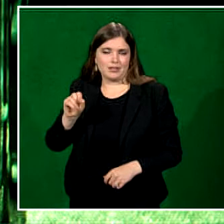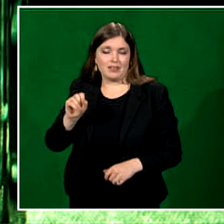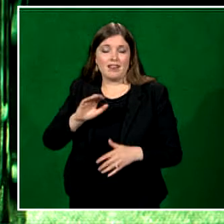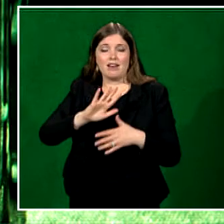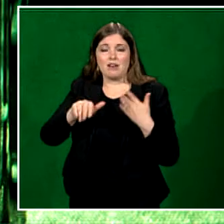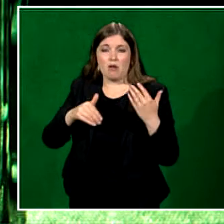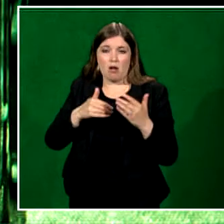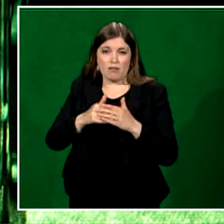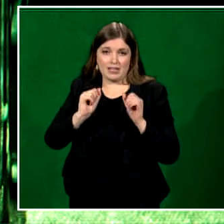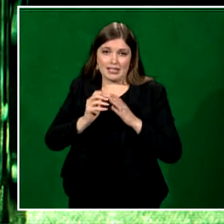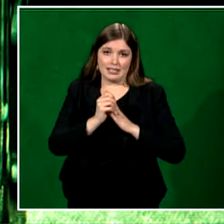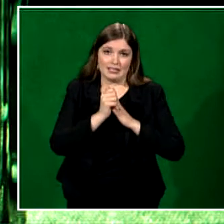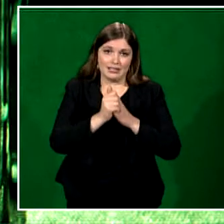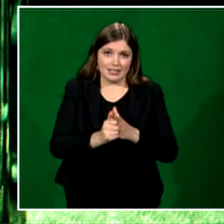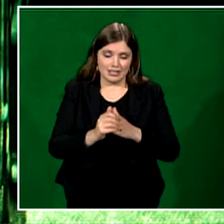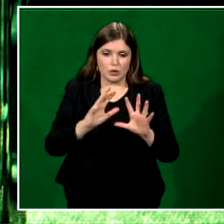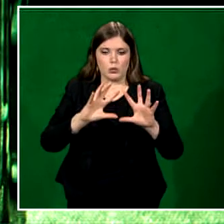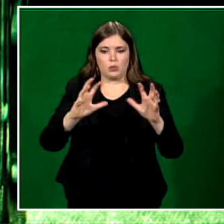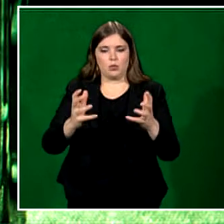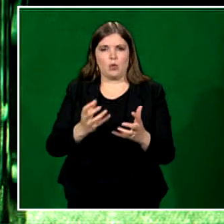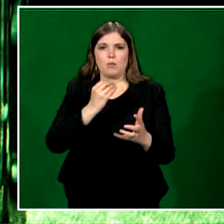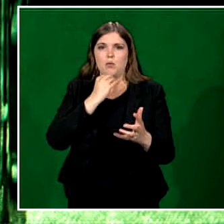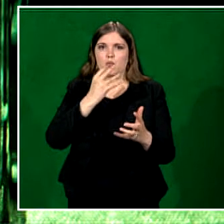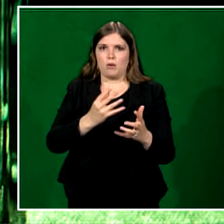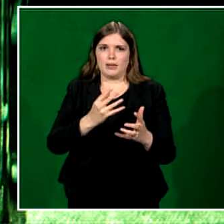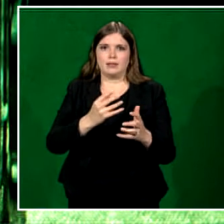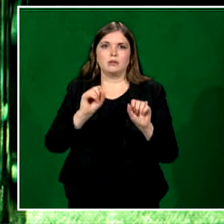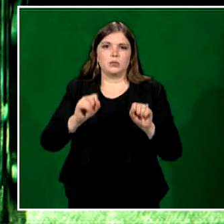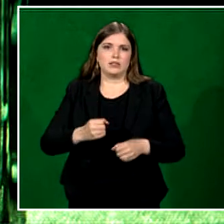to environmental pollution.